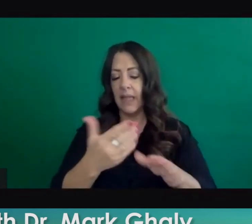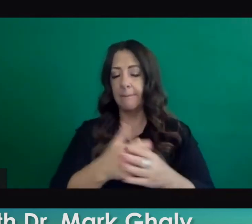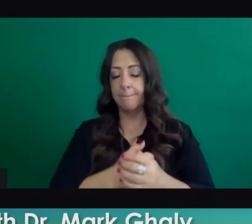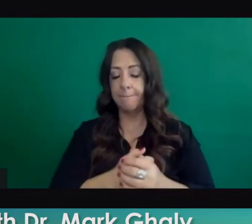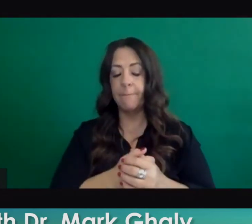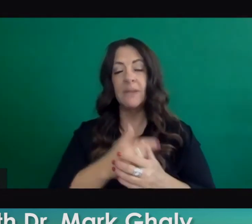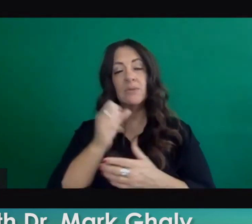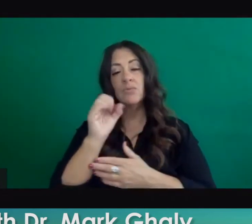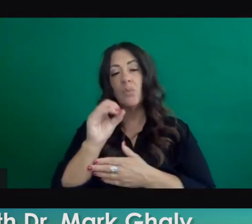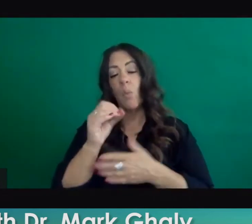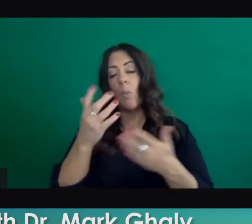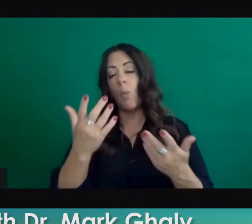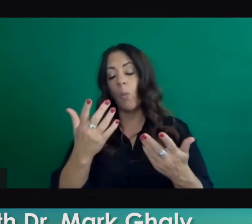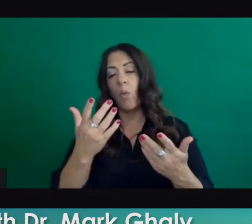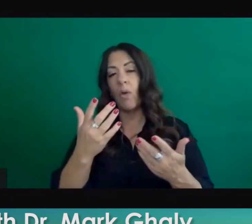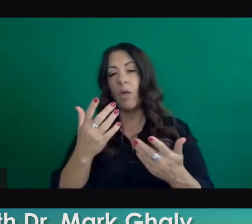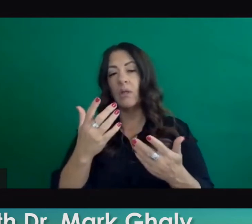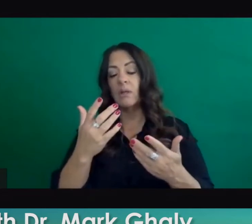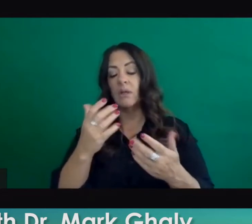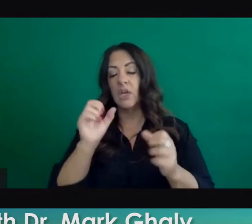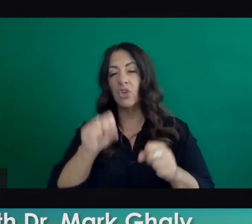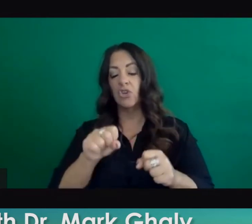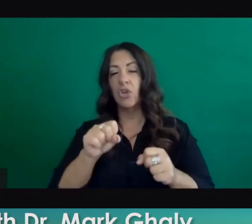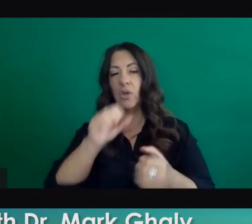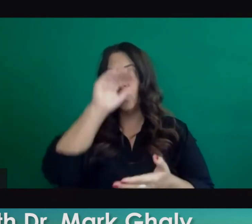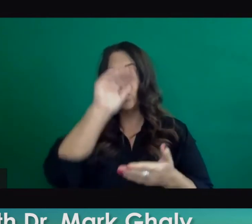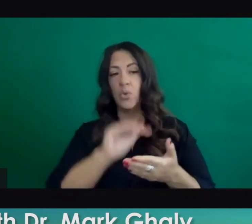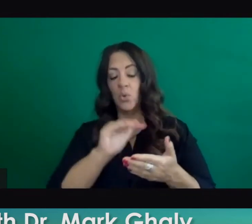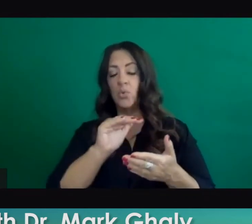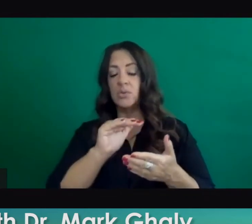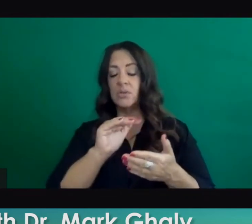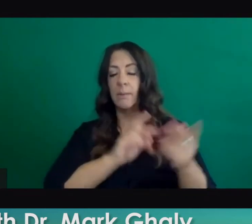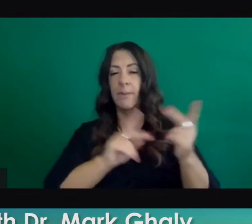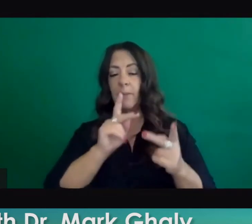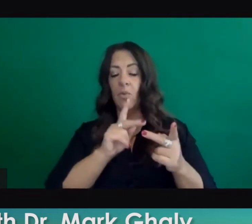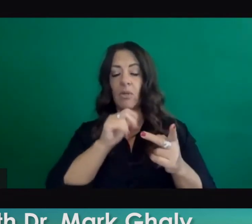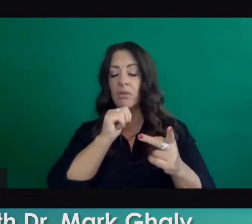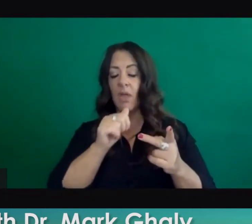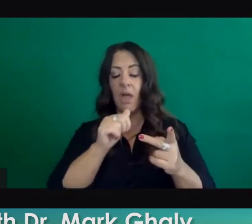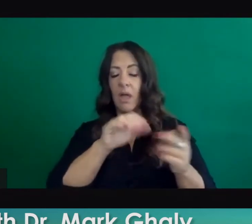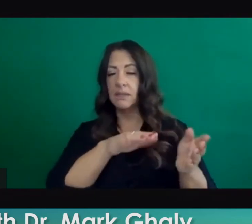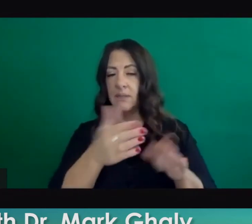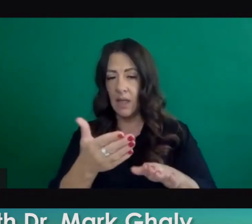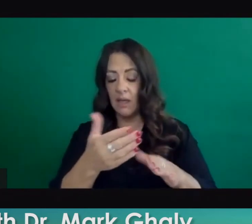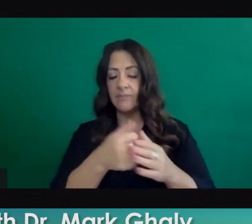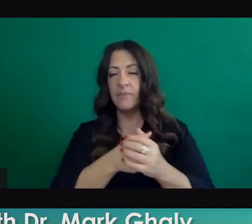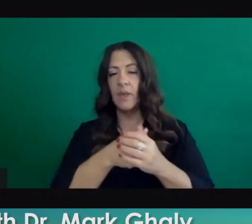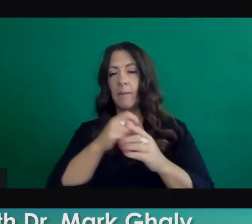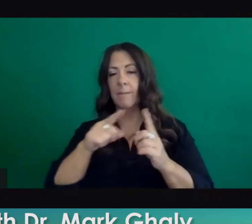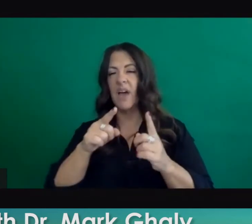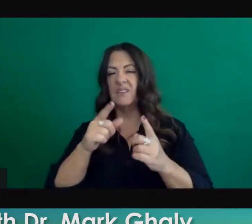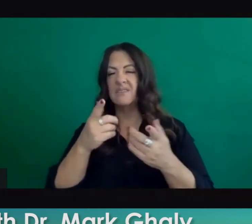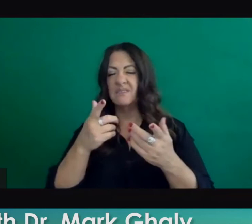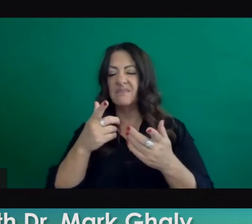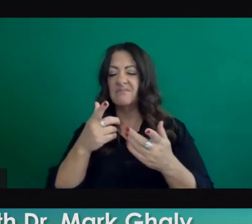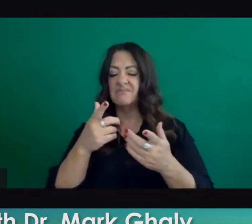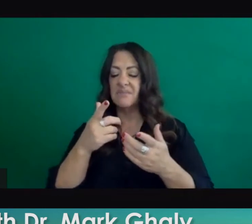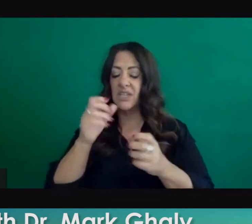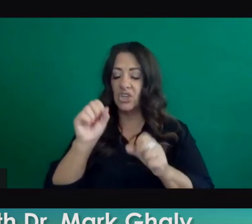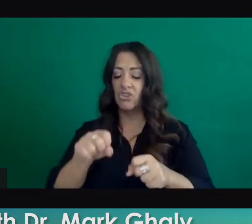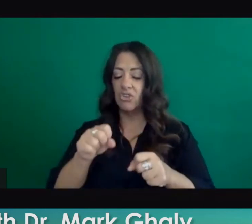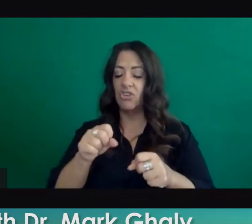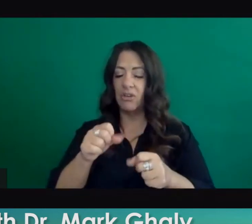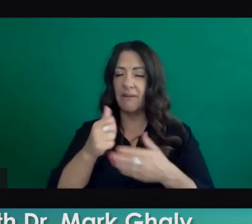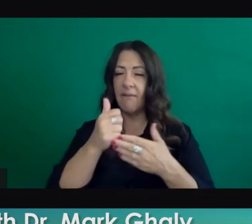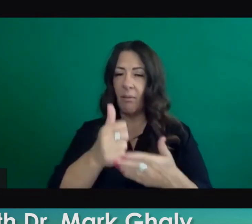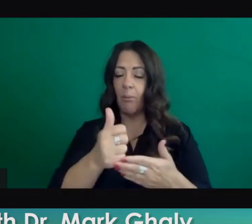lower the mortality rates, might there at some point be some adjustment to the tier structure to take into account the